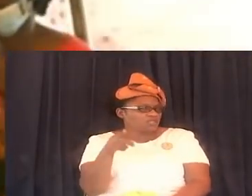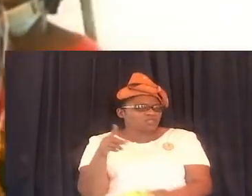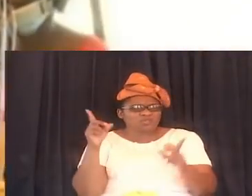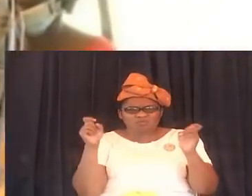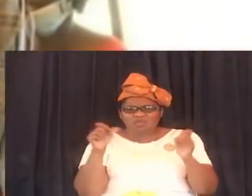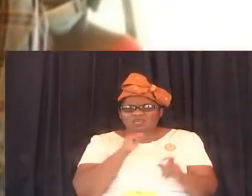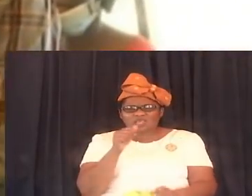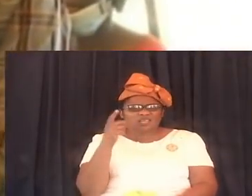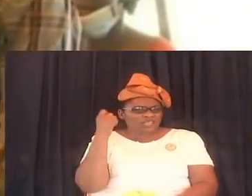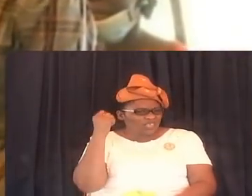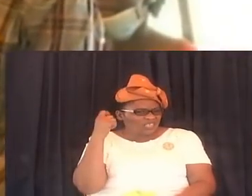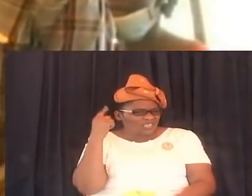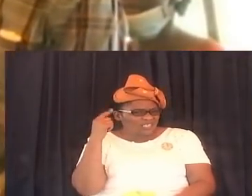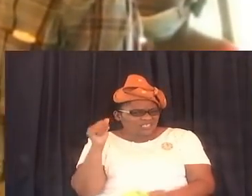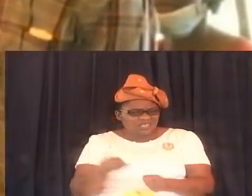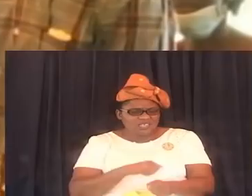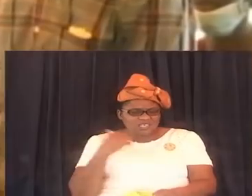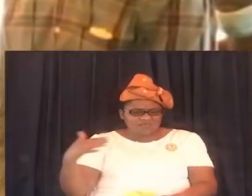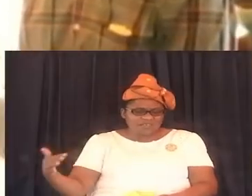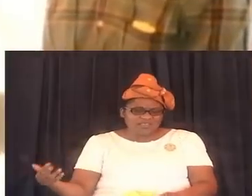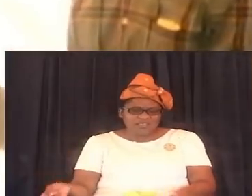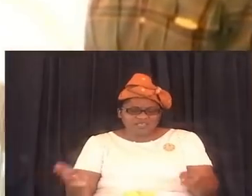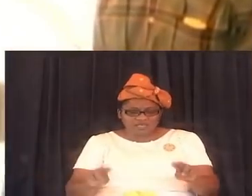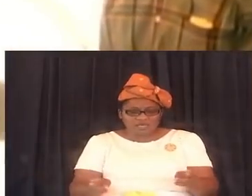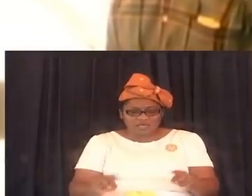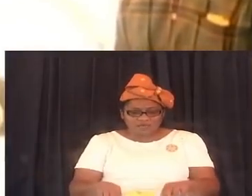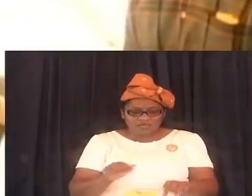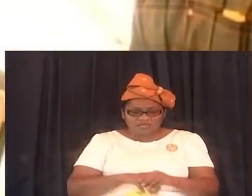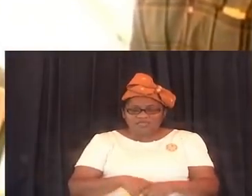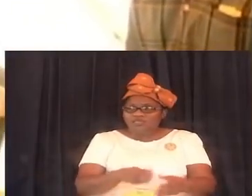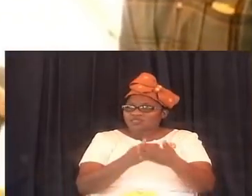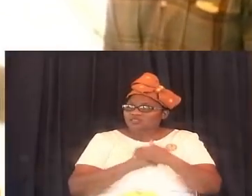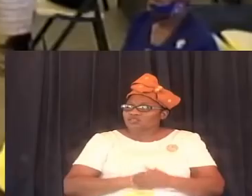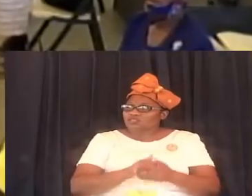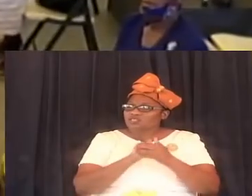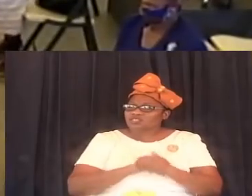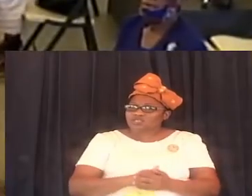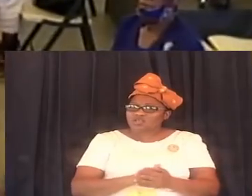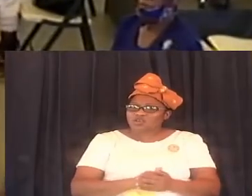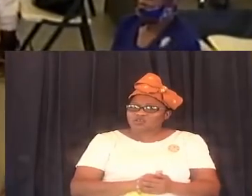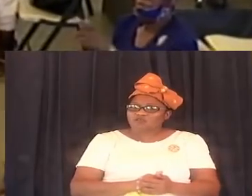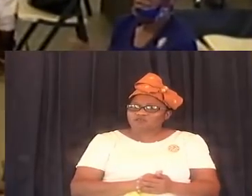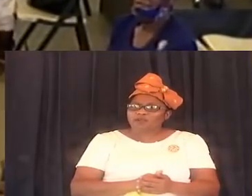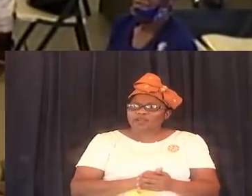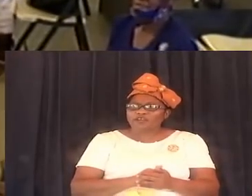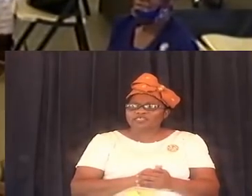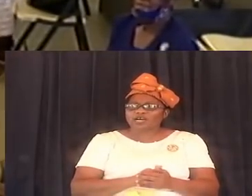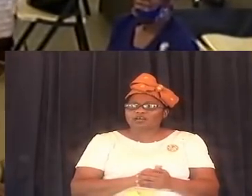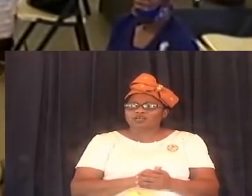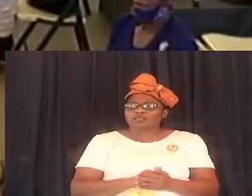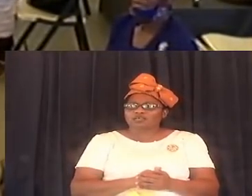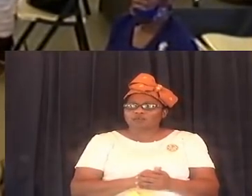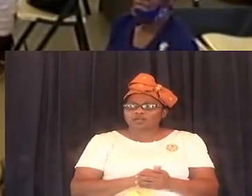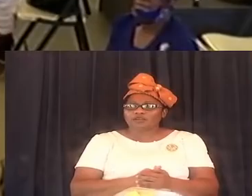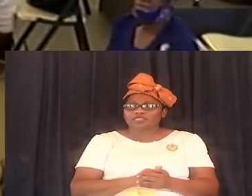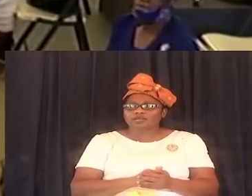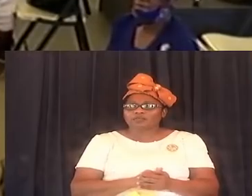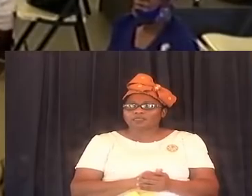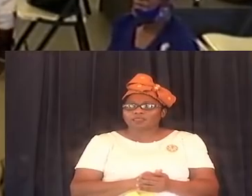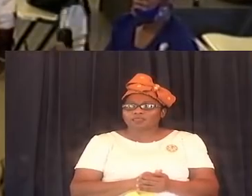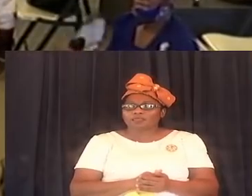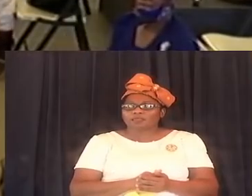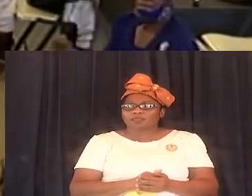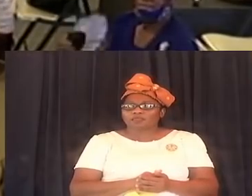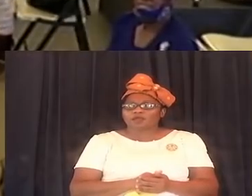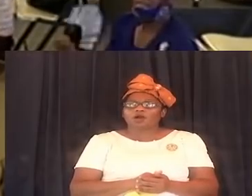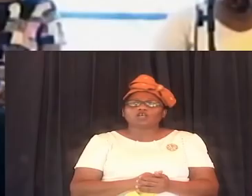that is happening in the service, but if the moderator says lift your hands, lift your hands. And if the moderator don't say lift your hands and you feel like to lift your hands,